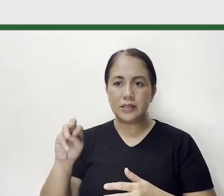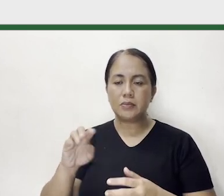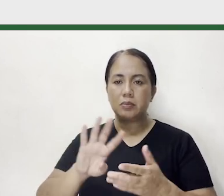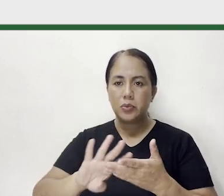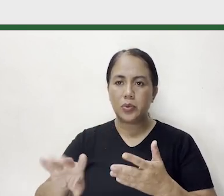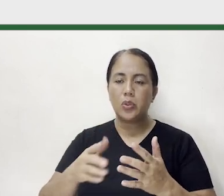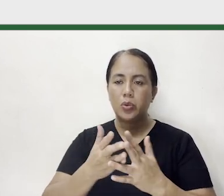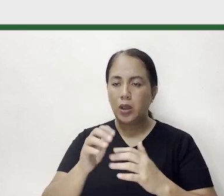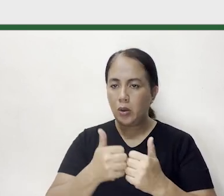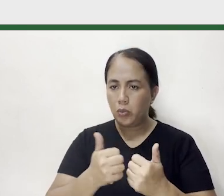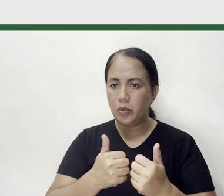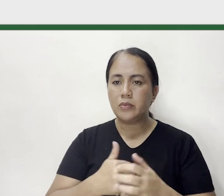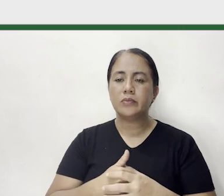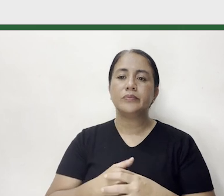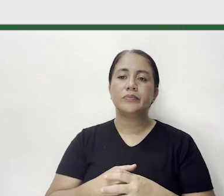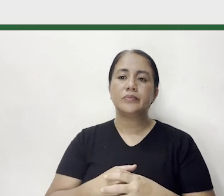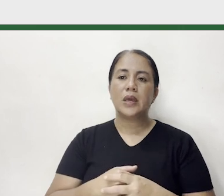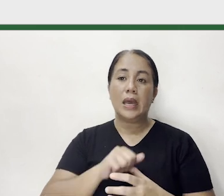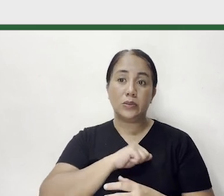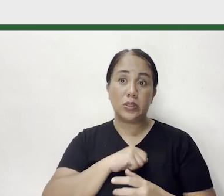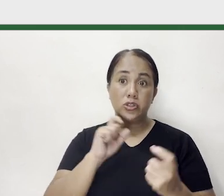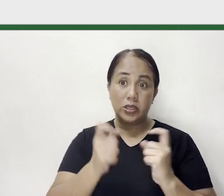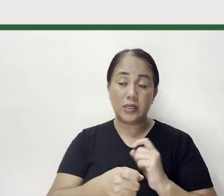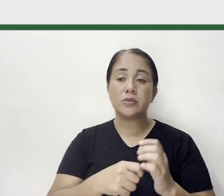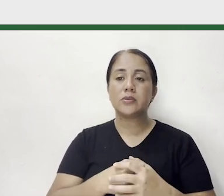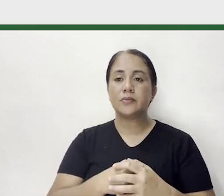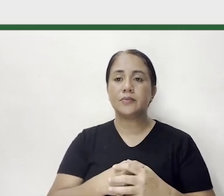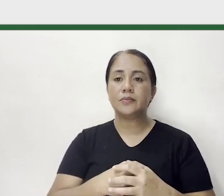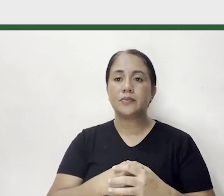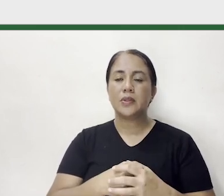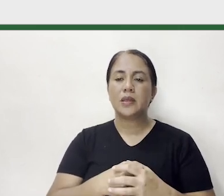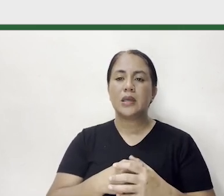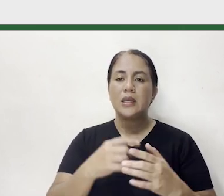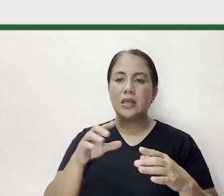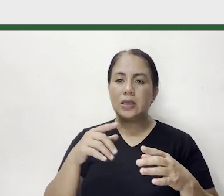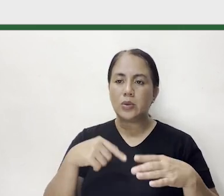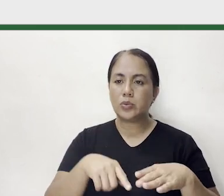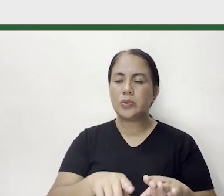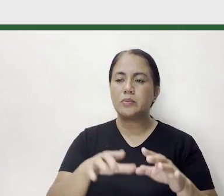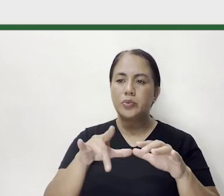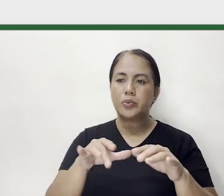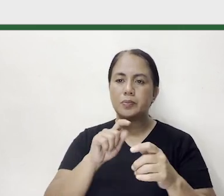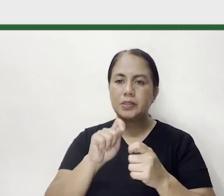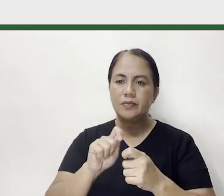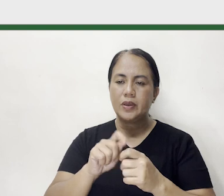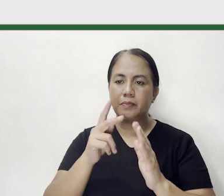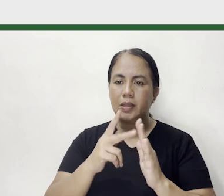Ableism can be eliminated through the following: attitudinal change, inclusive